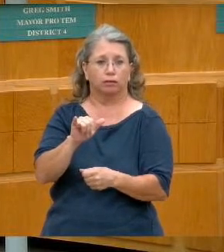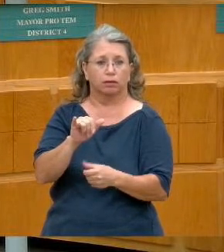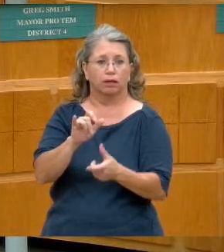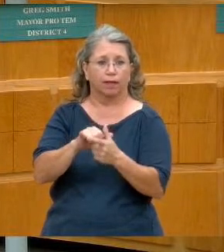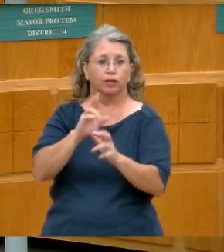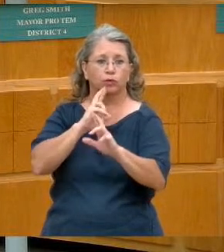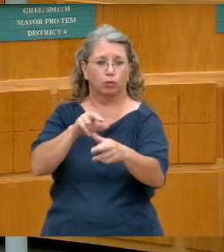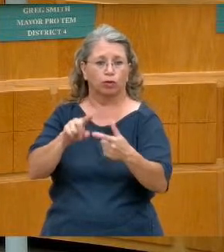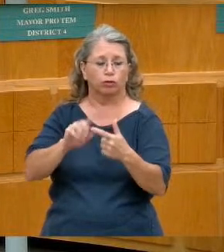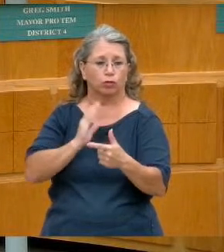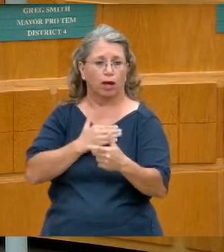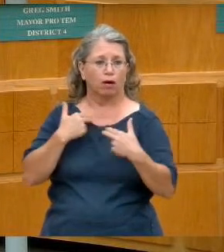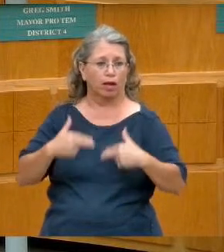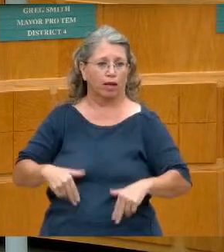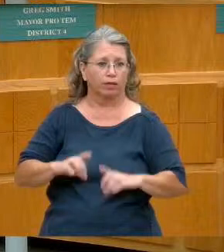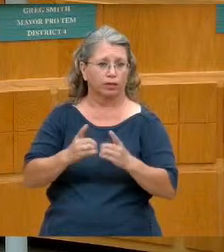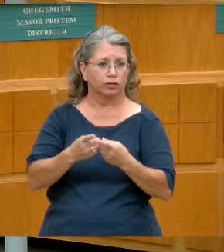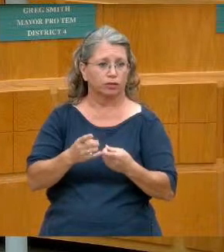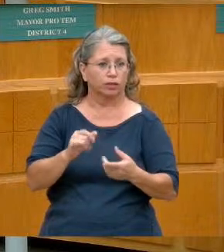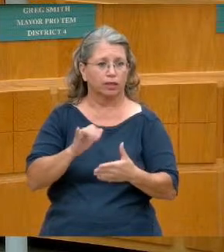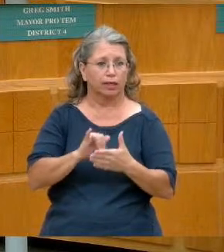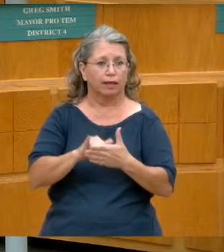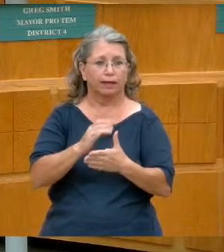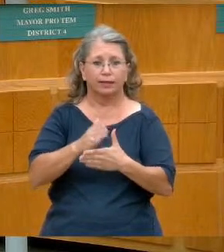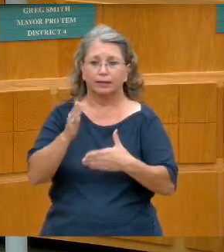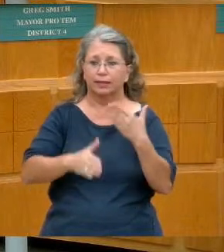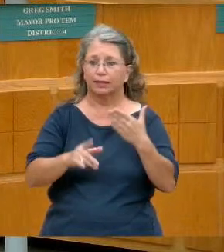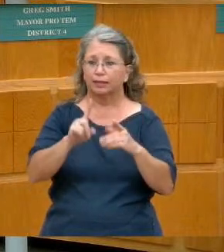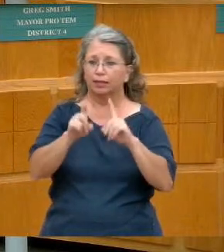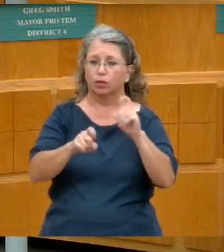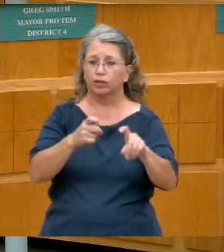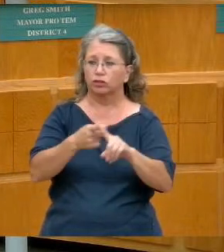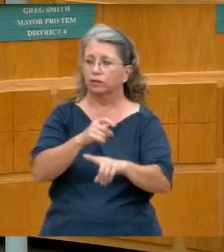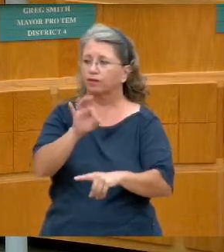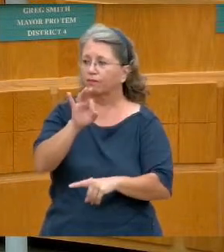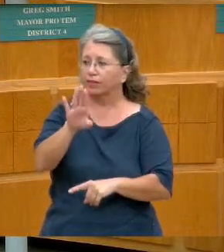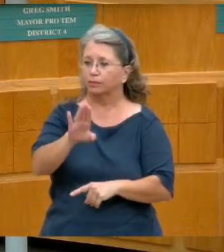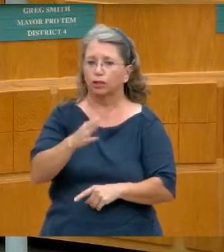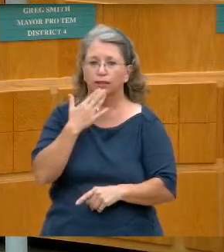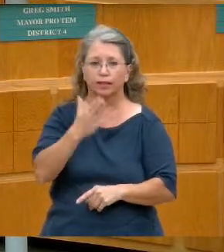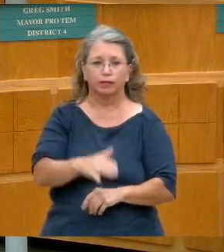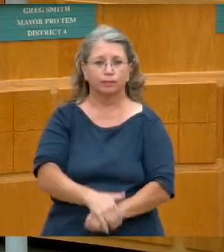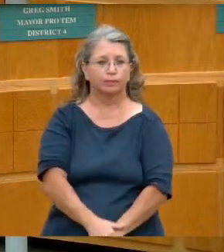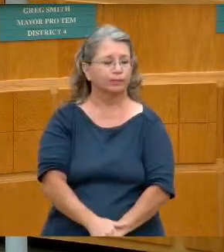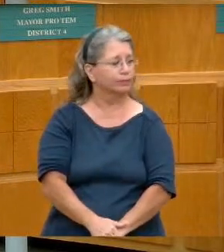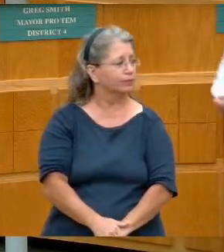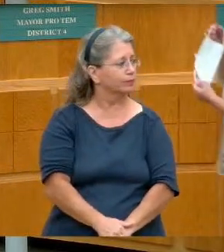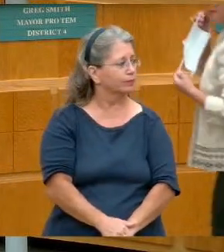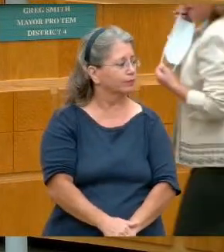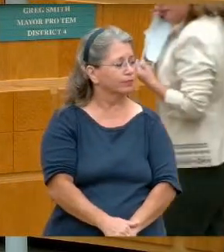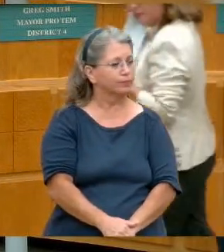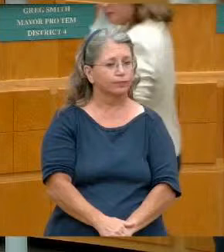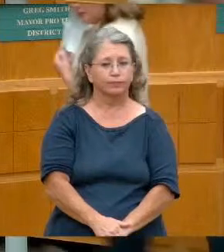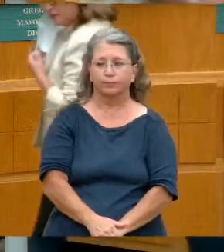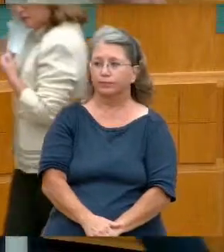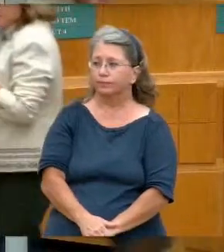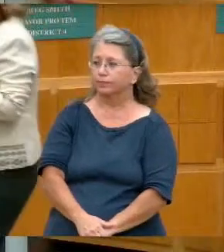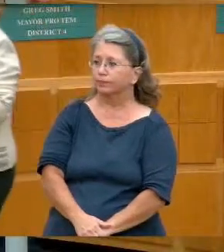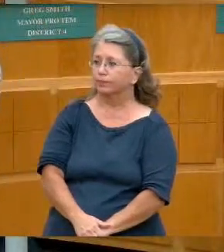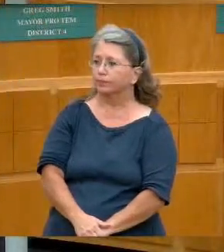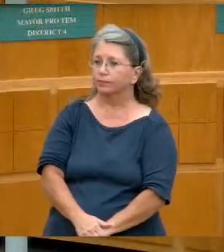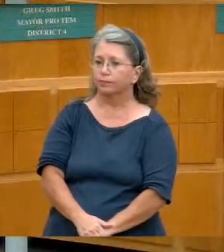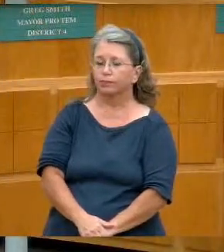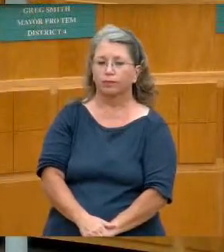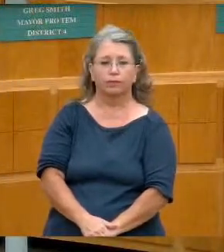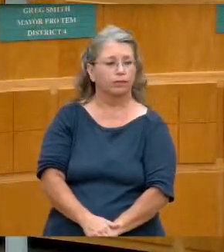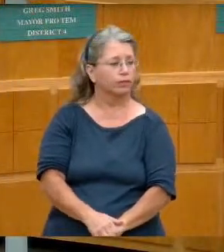district. And that concludes the questions from Facebook. Thank you. Thank you.